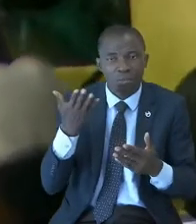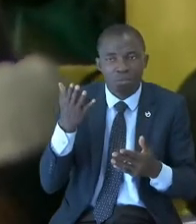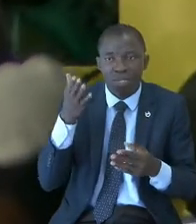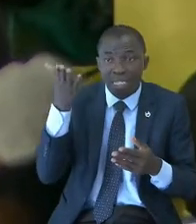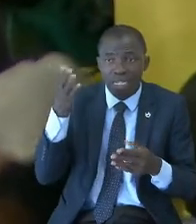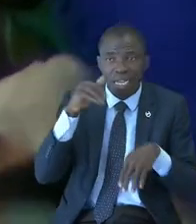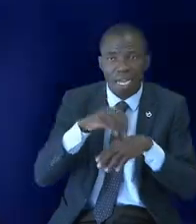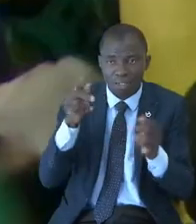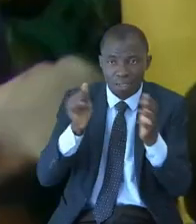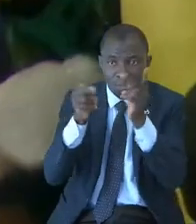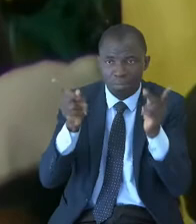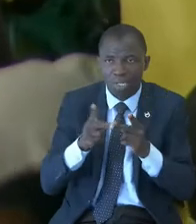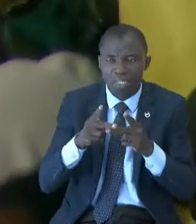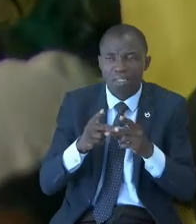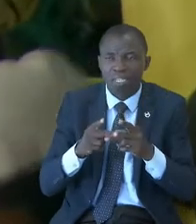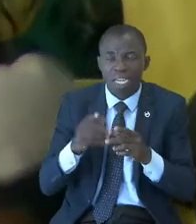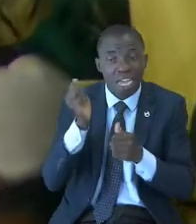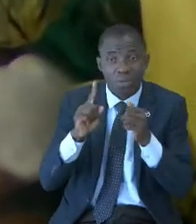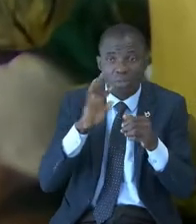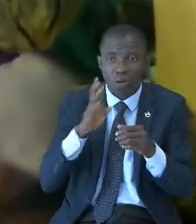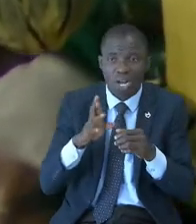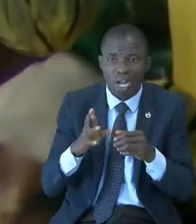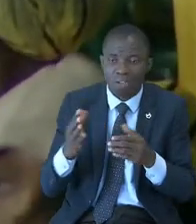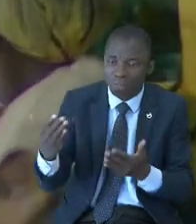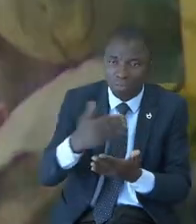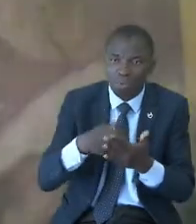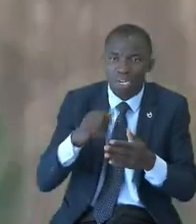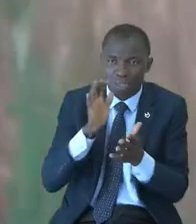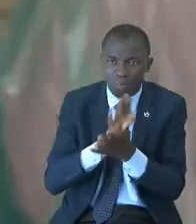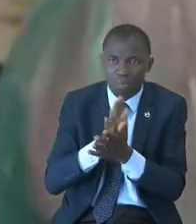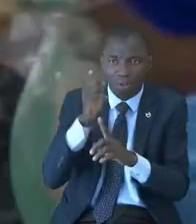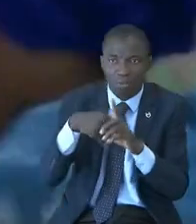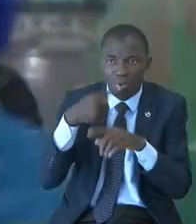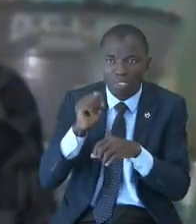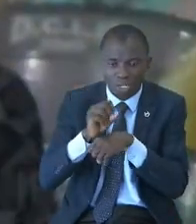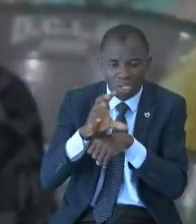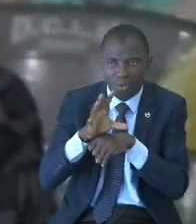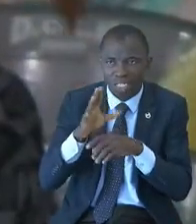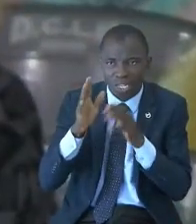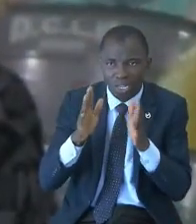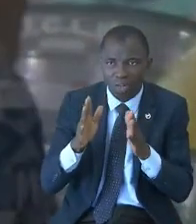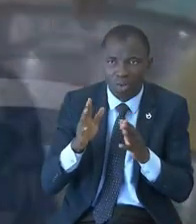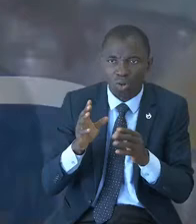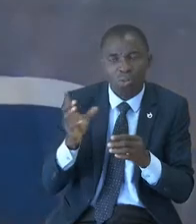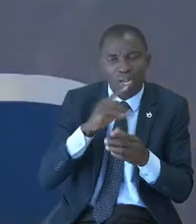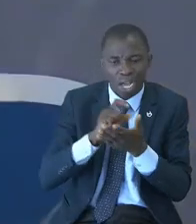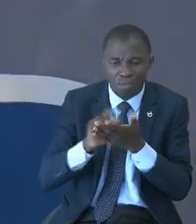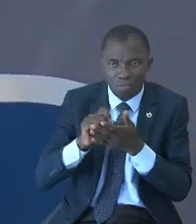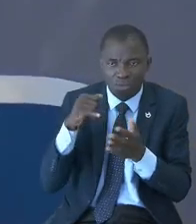be left out. The Lord will grant you the grace to do it effectively and